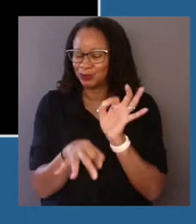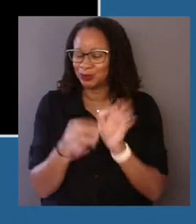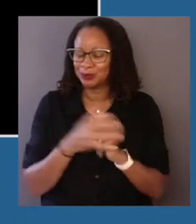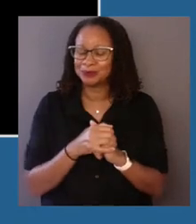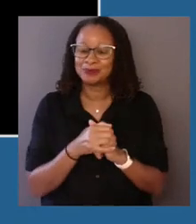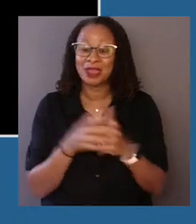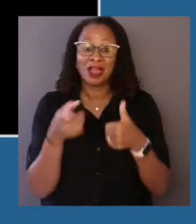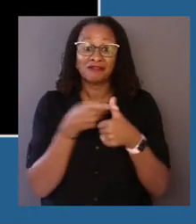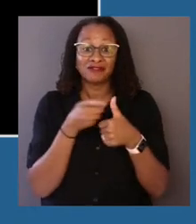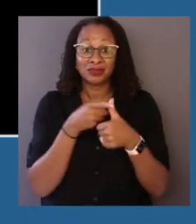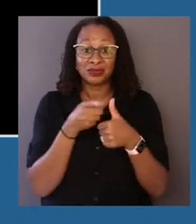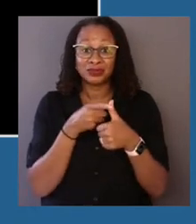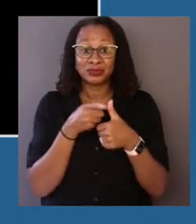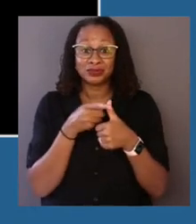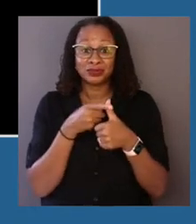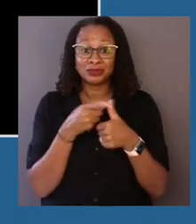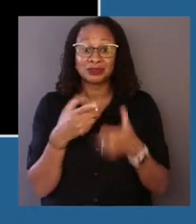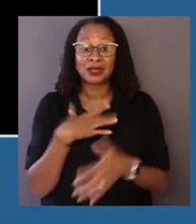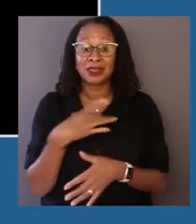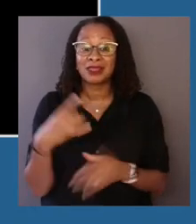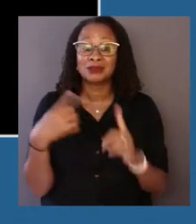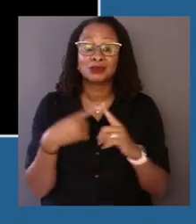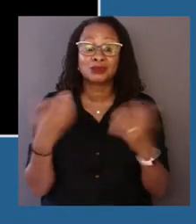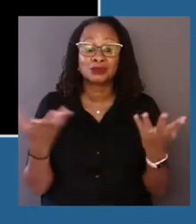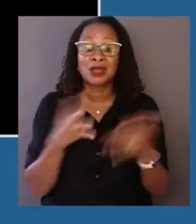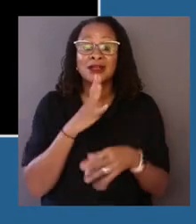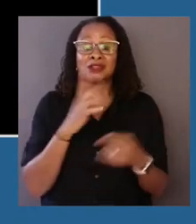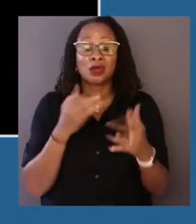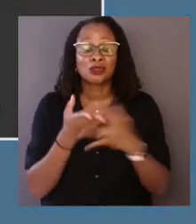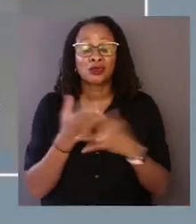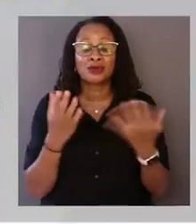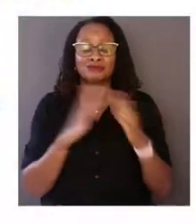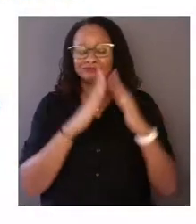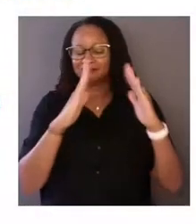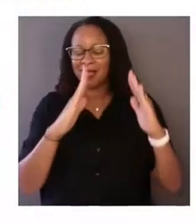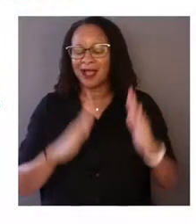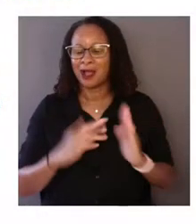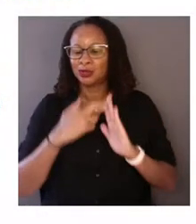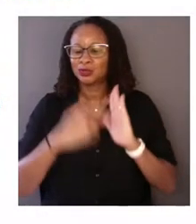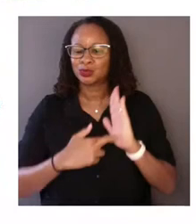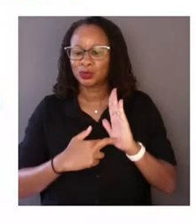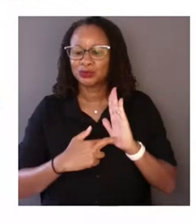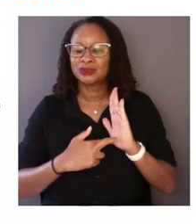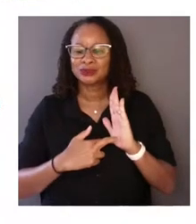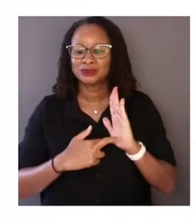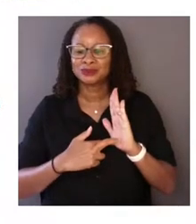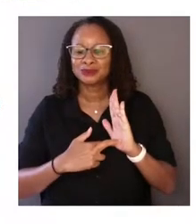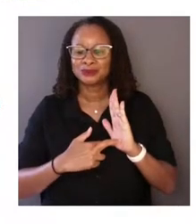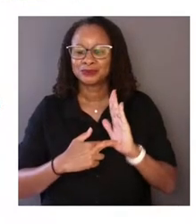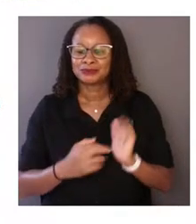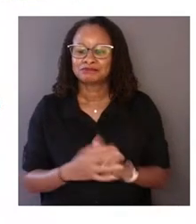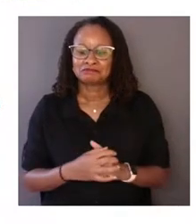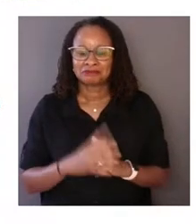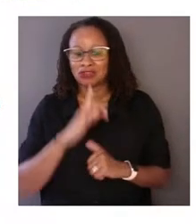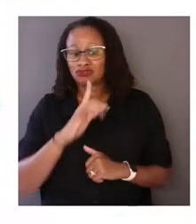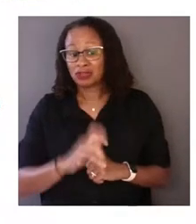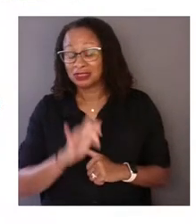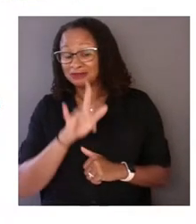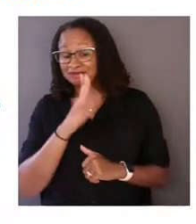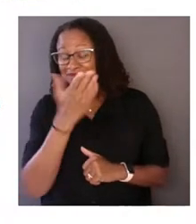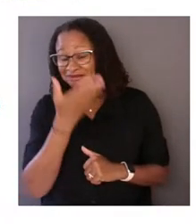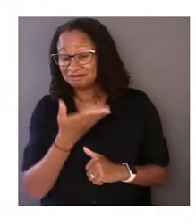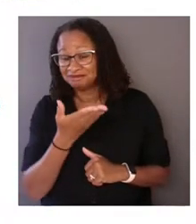I'd like to talk you through the house rules, which really are just a matter of being